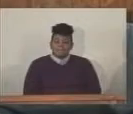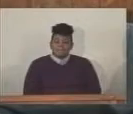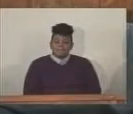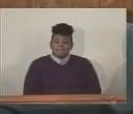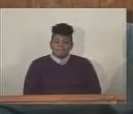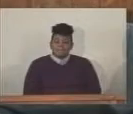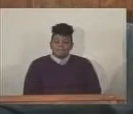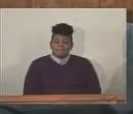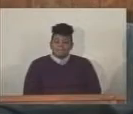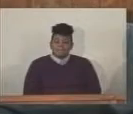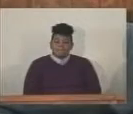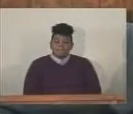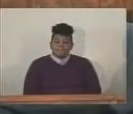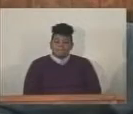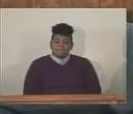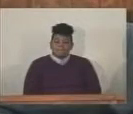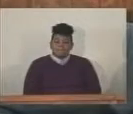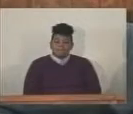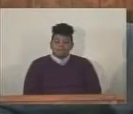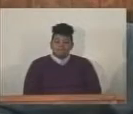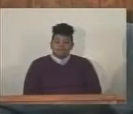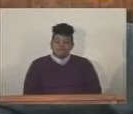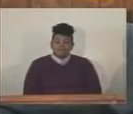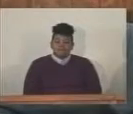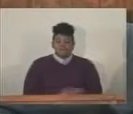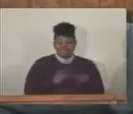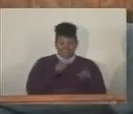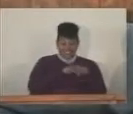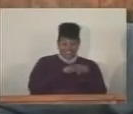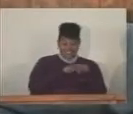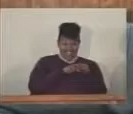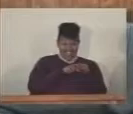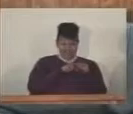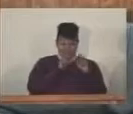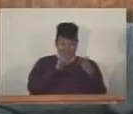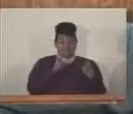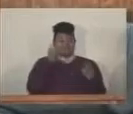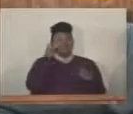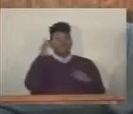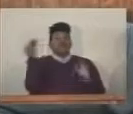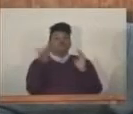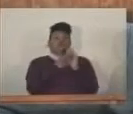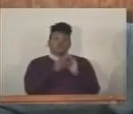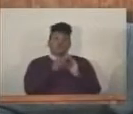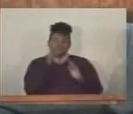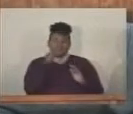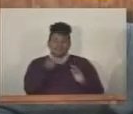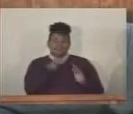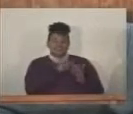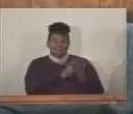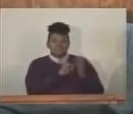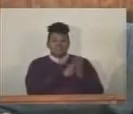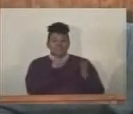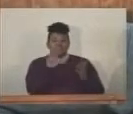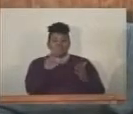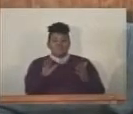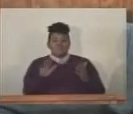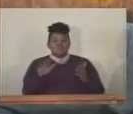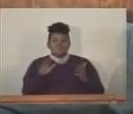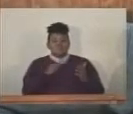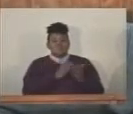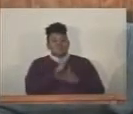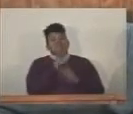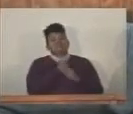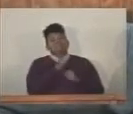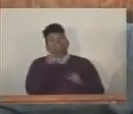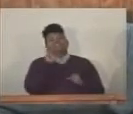thing. You leave from there, you can see your attorney, you can sue for whatever. But here